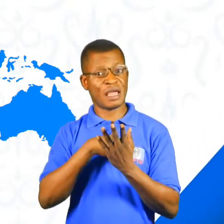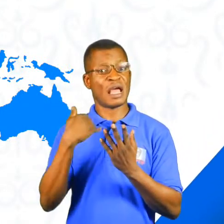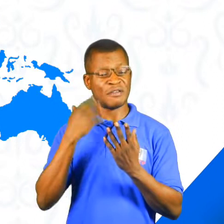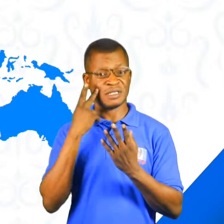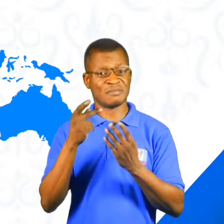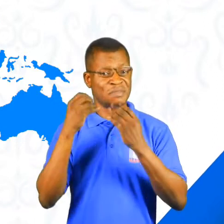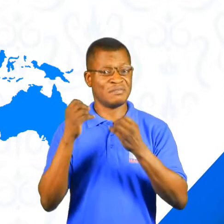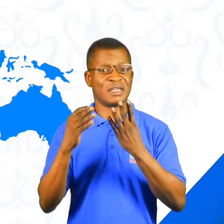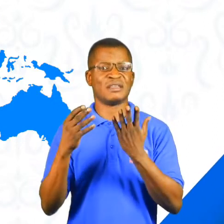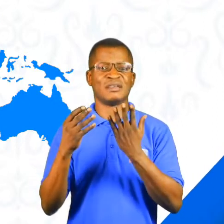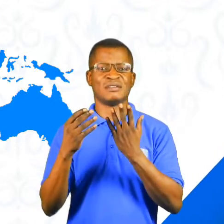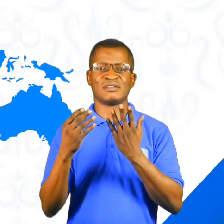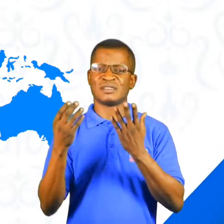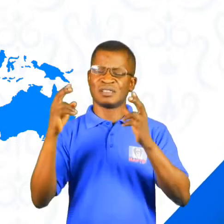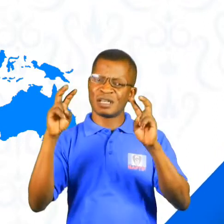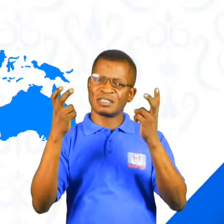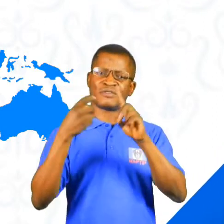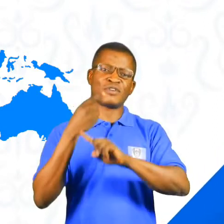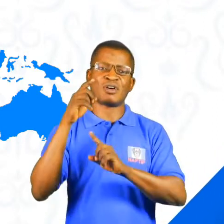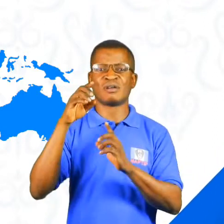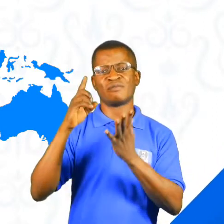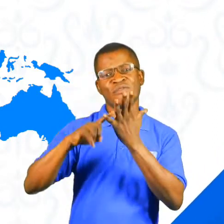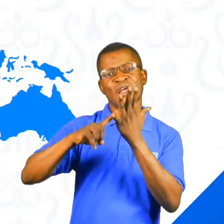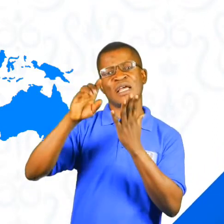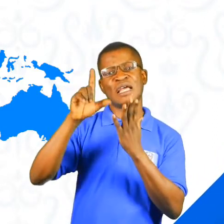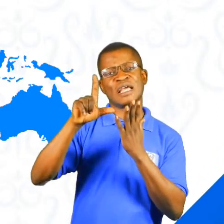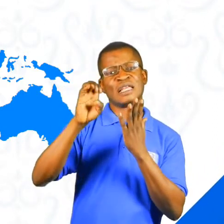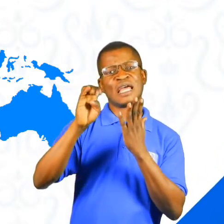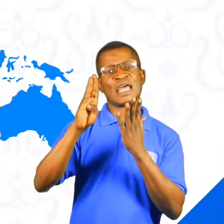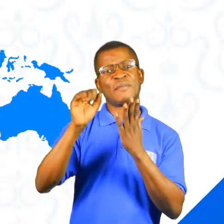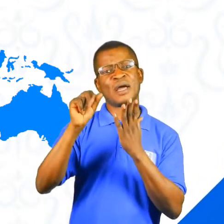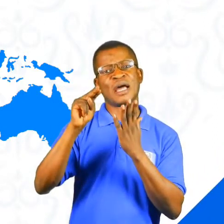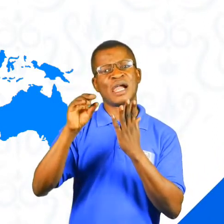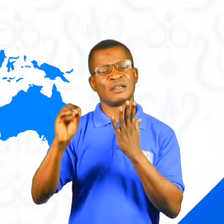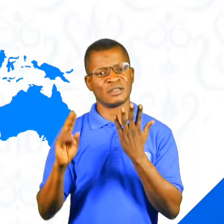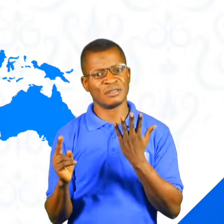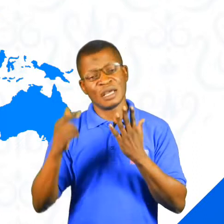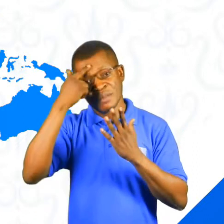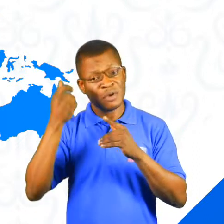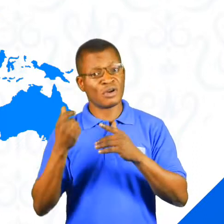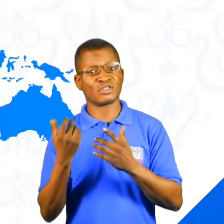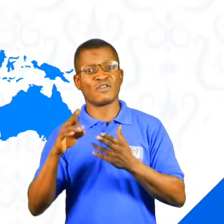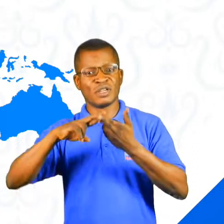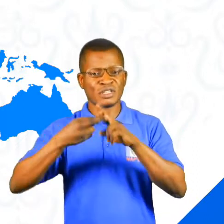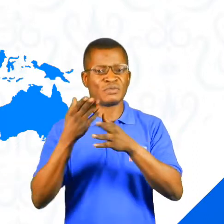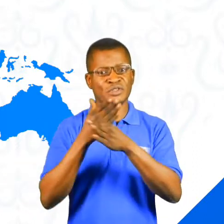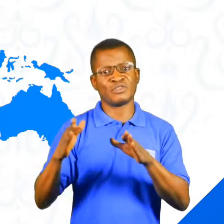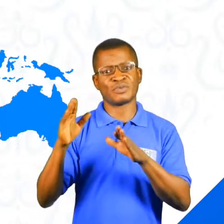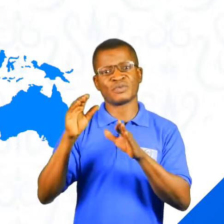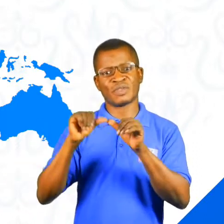Yes, in the past, we've seen loads of cases from Lebanon. But because of the relationship between the